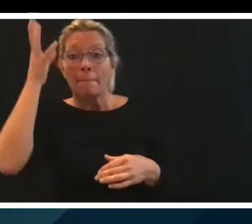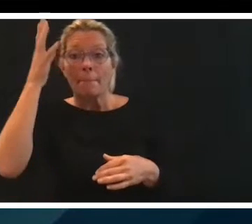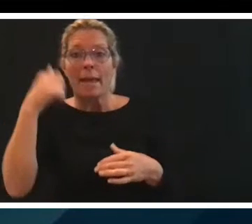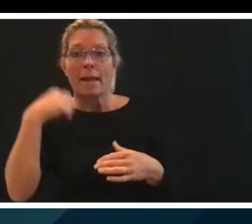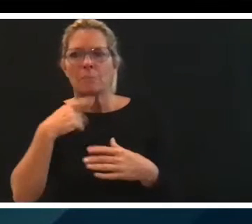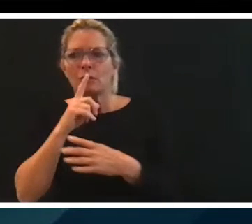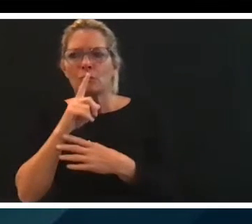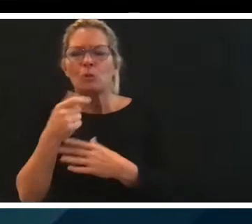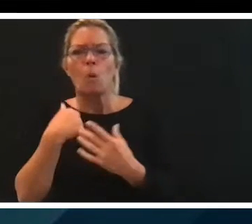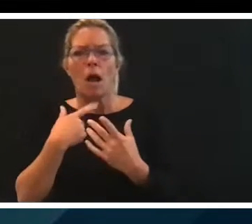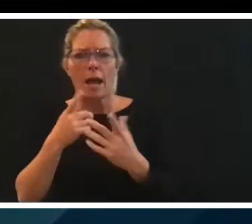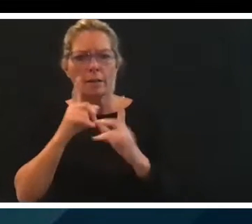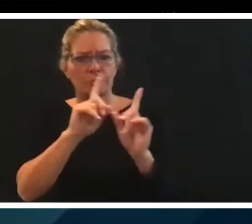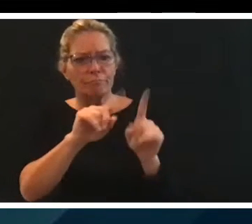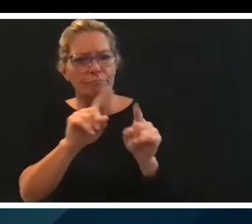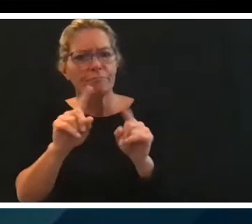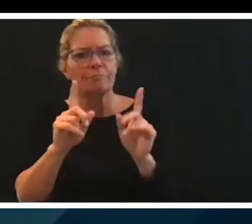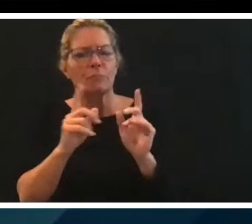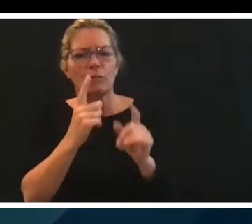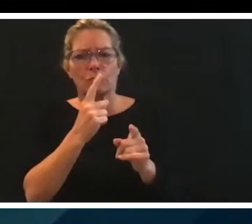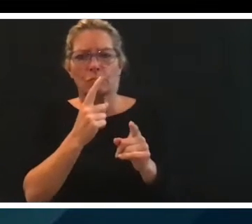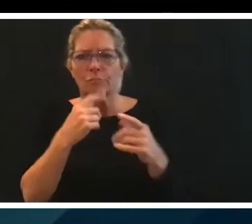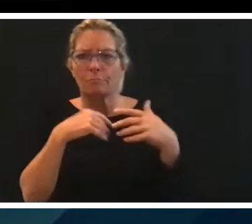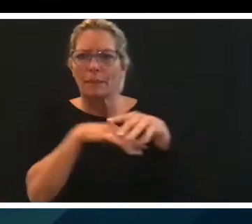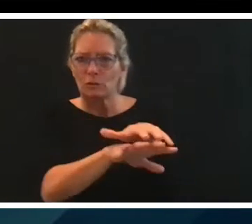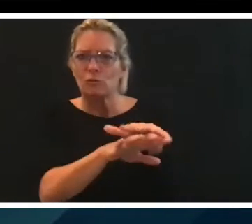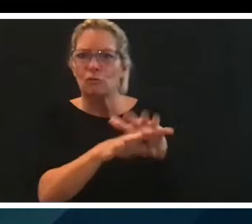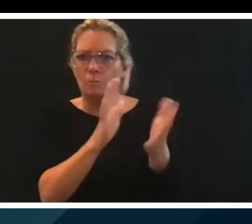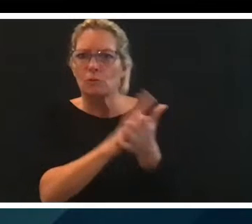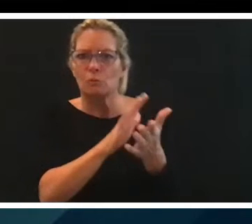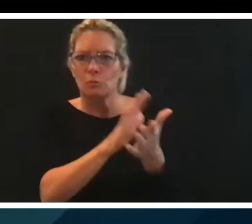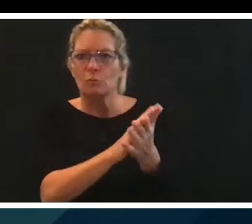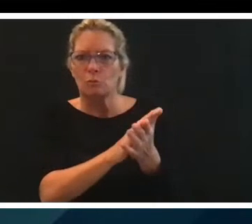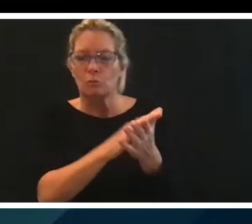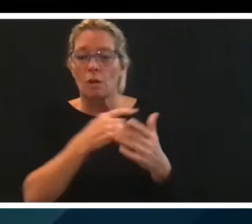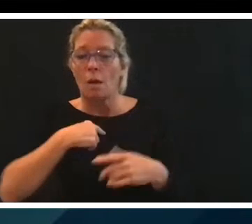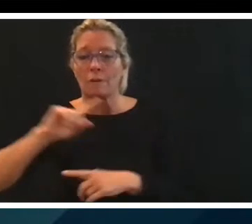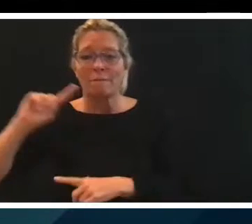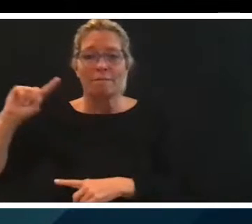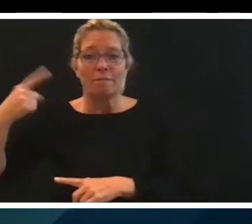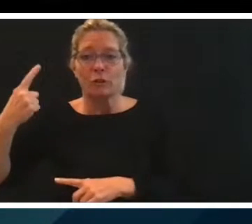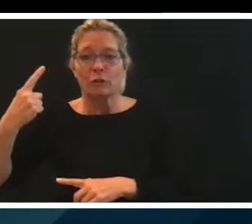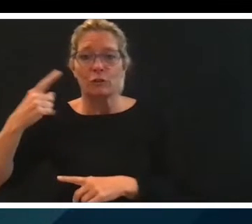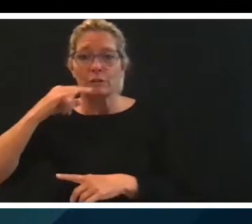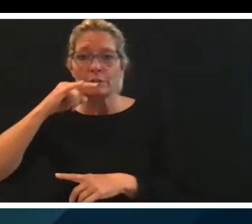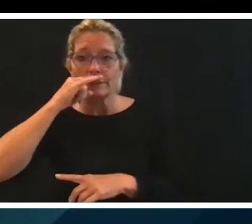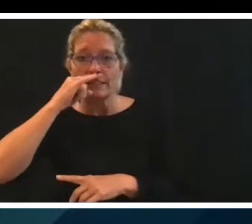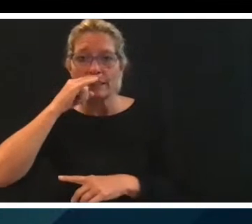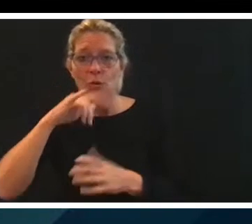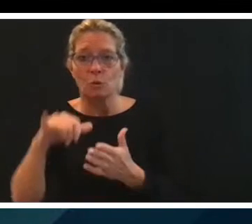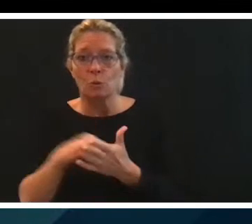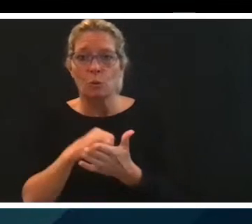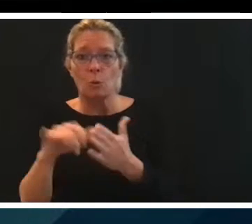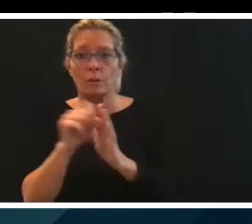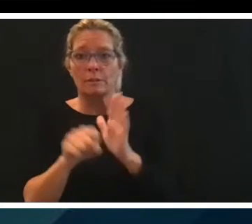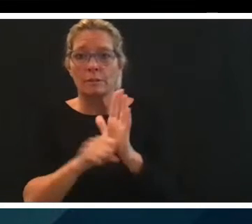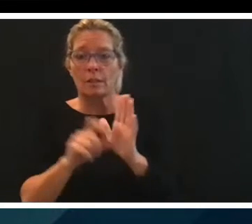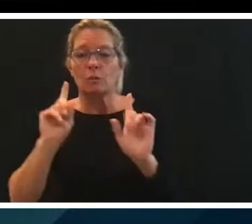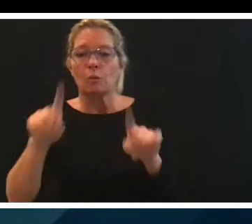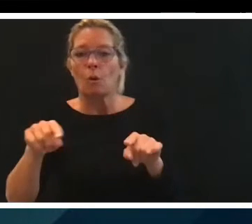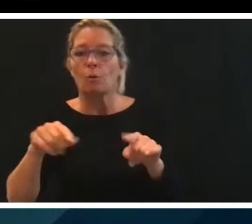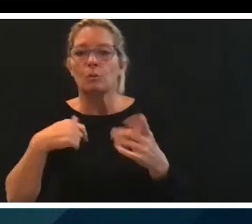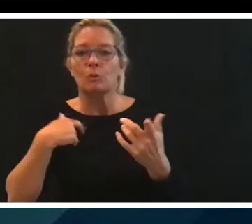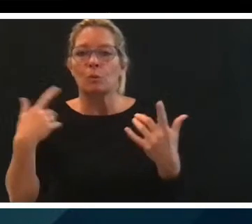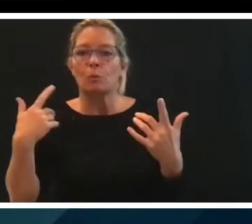that I went to regular school. I was the first kid in New York State to go to public schools. There